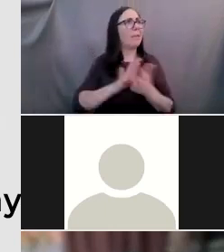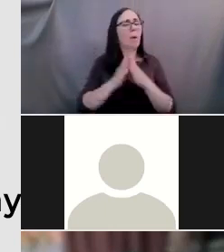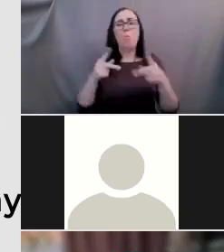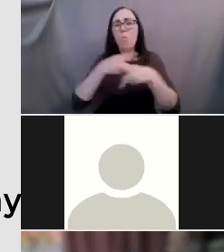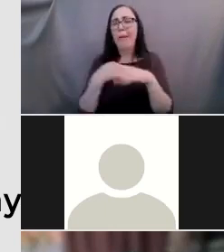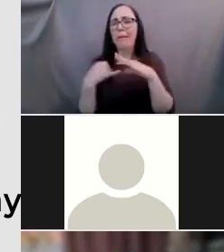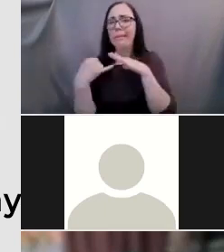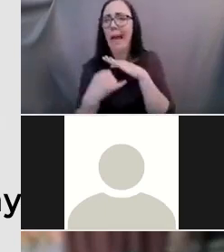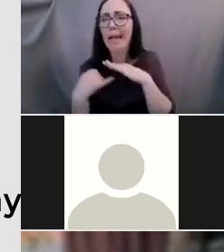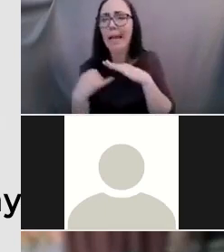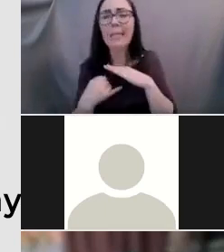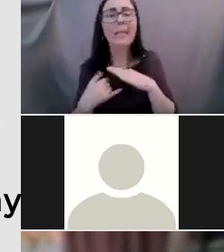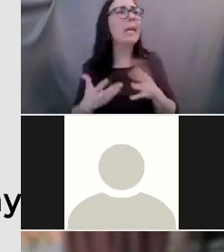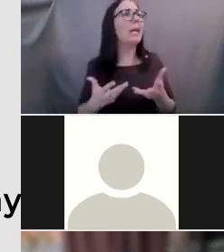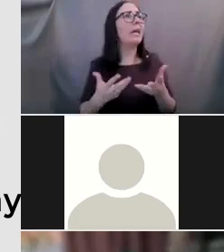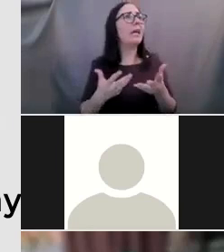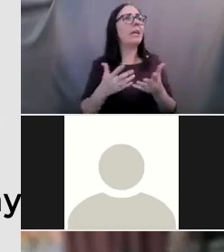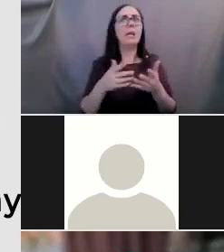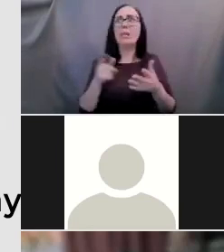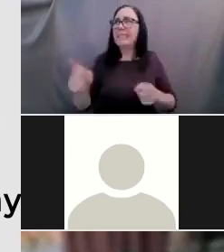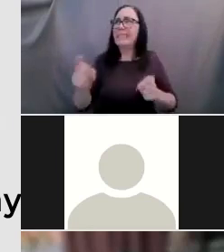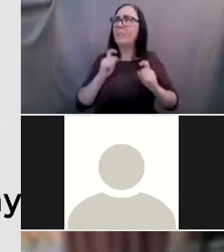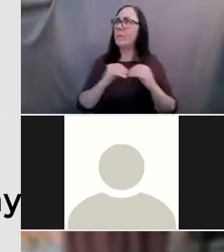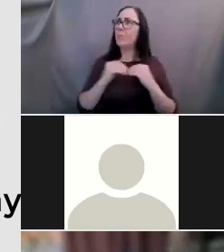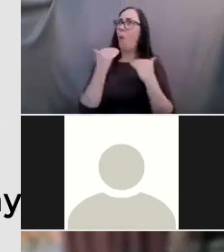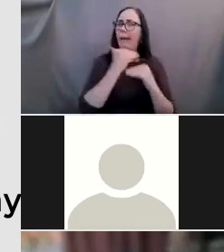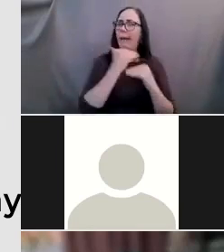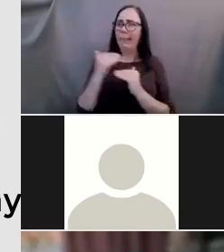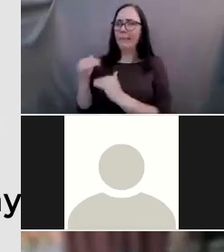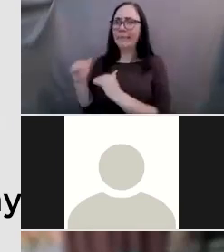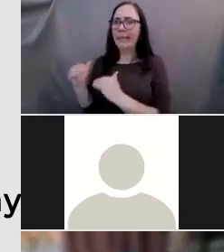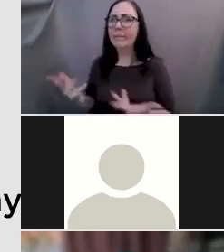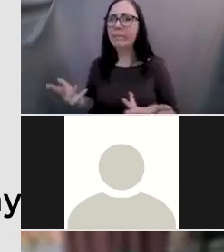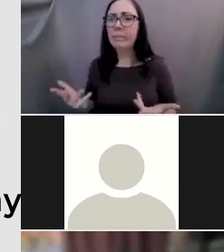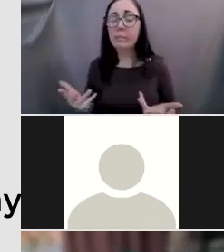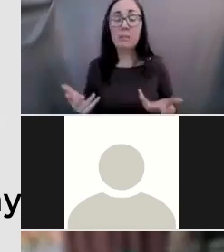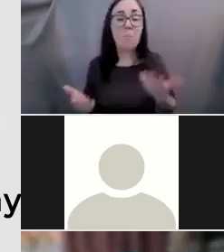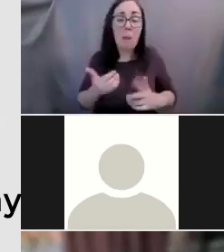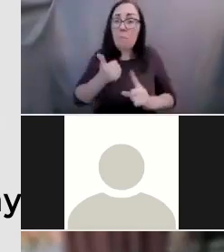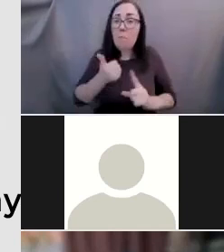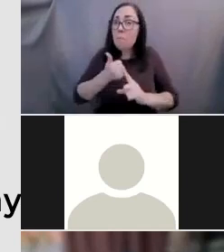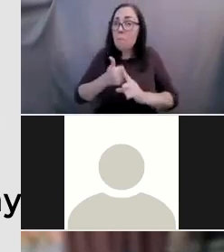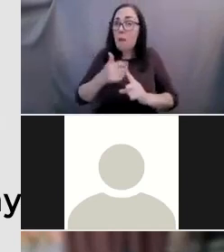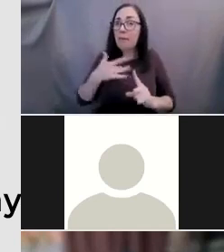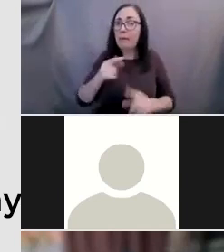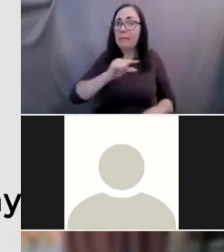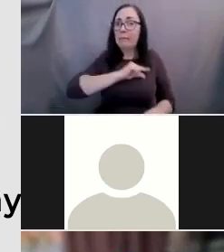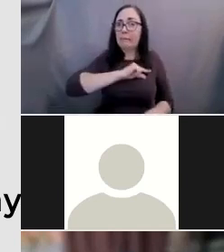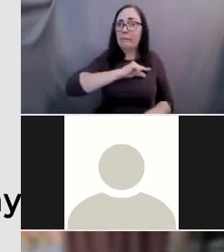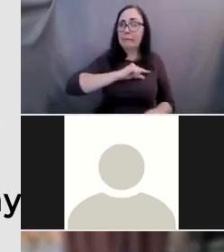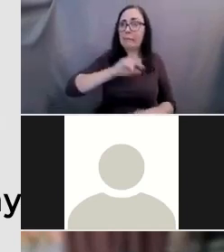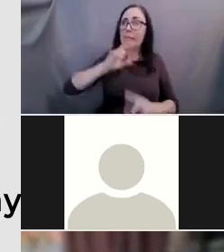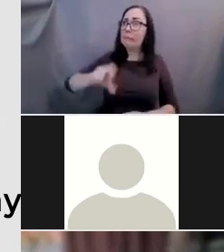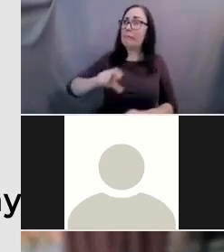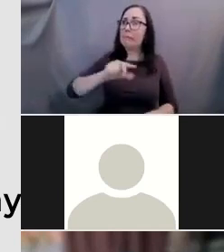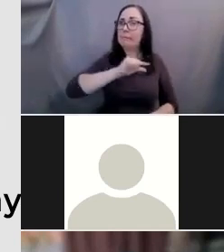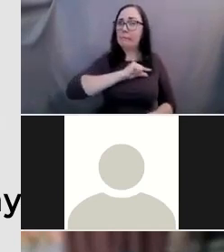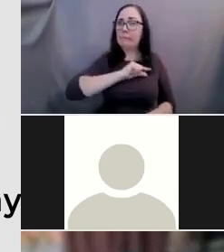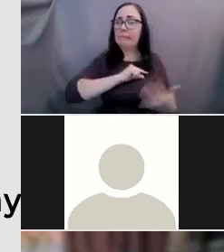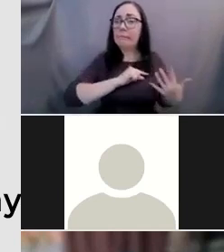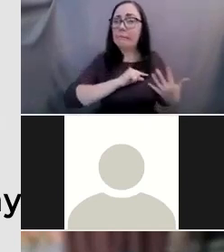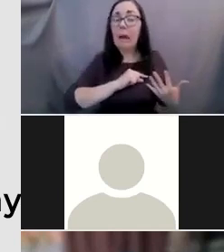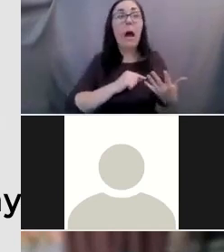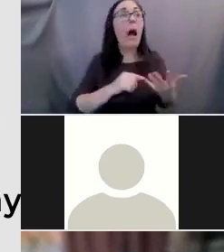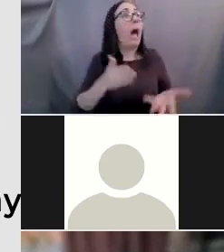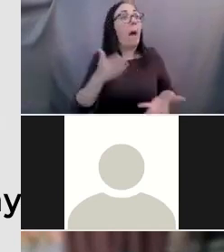or restrictions. They may feel guilt about filing charges, and they might be financially dependent on the